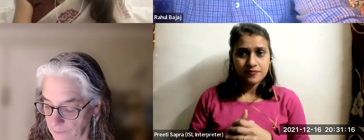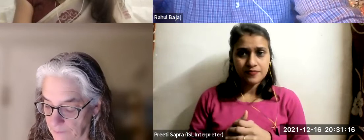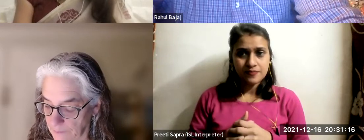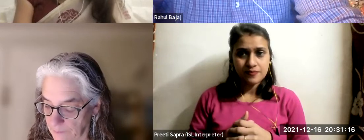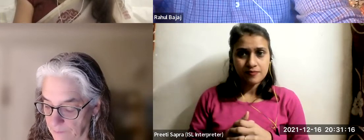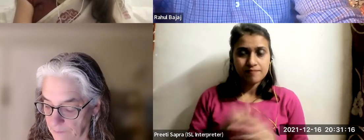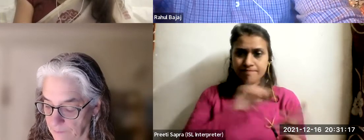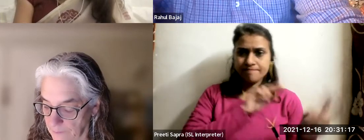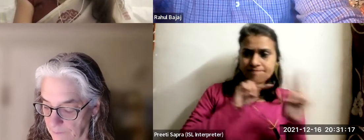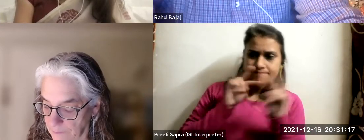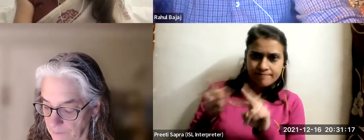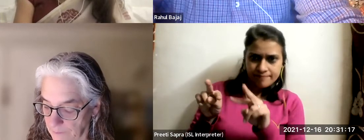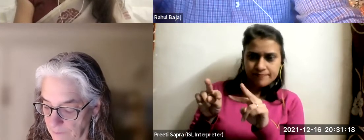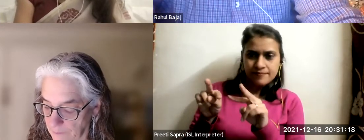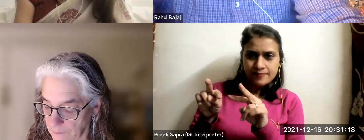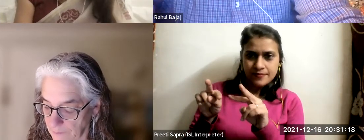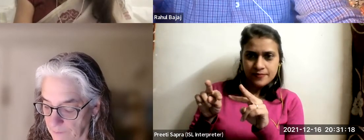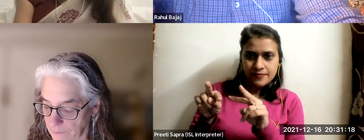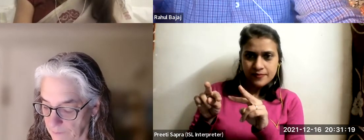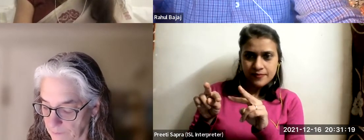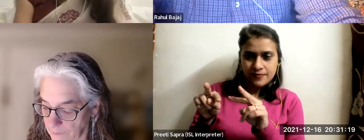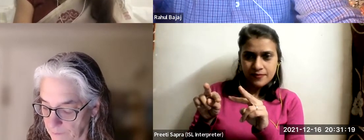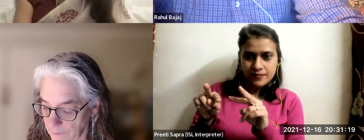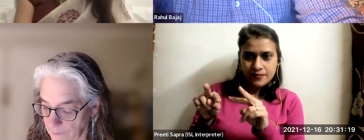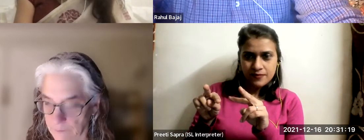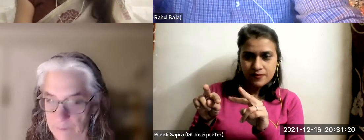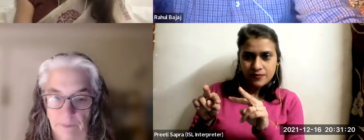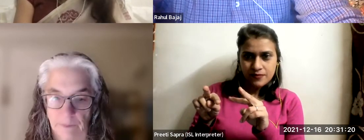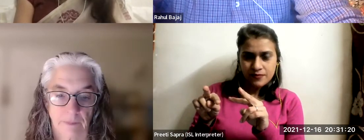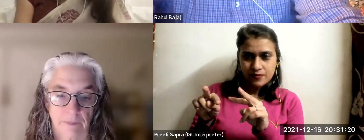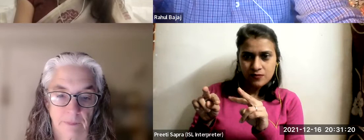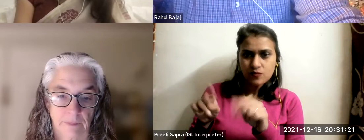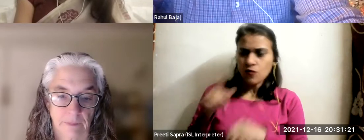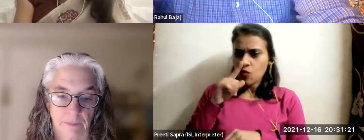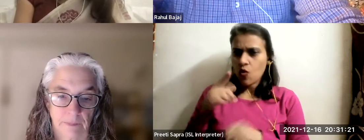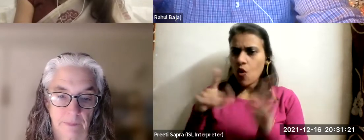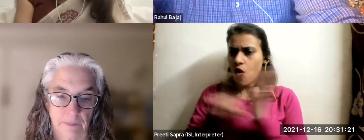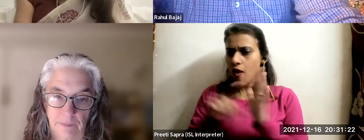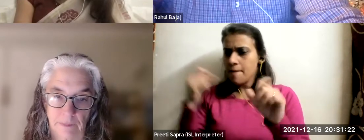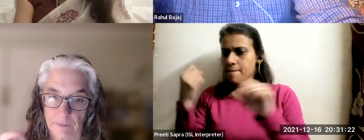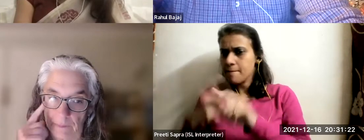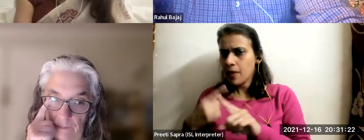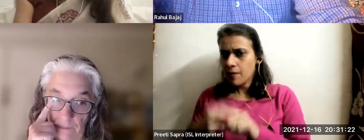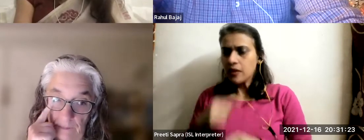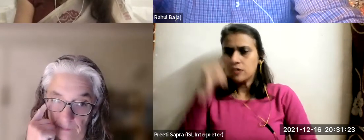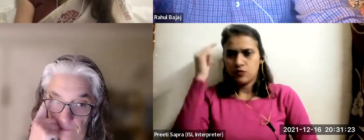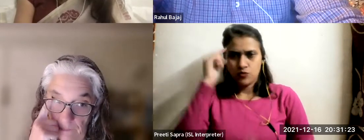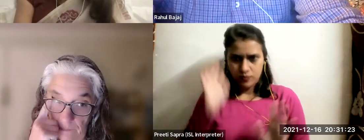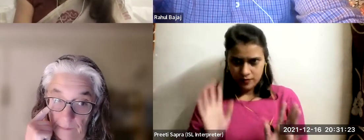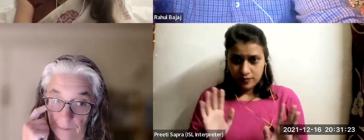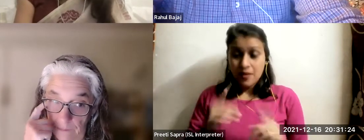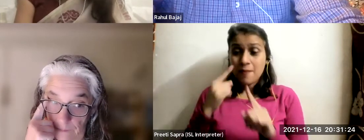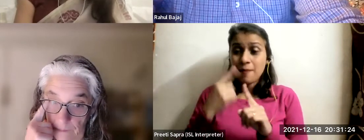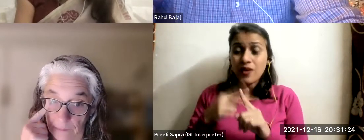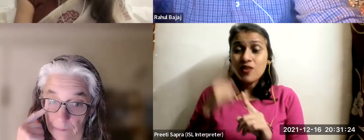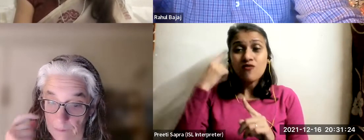look at this as going beyond just a lawsuit, but building an equitable